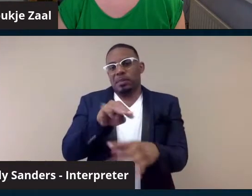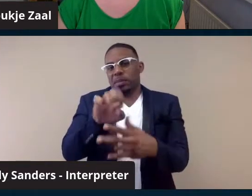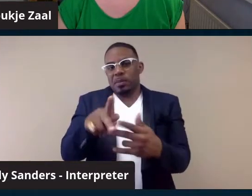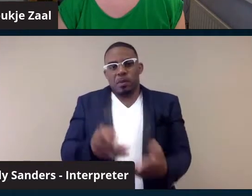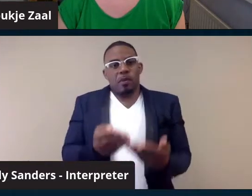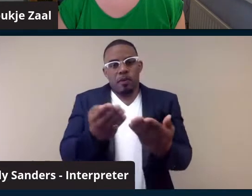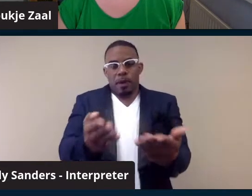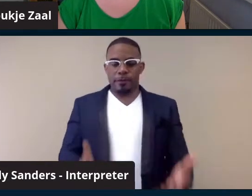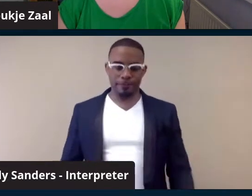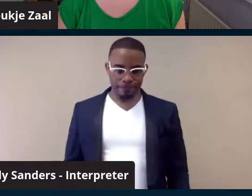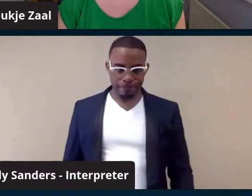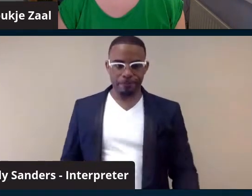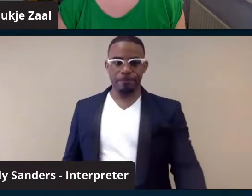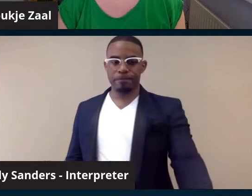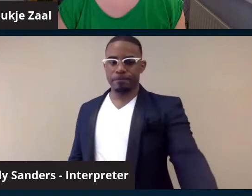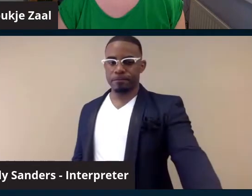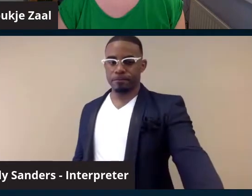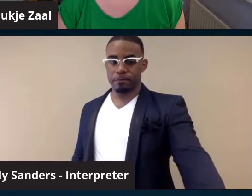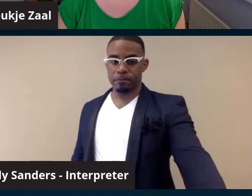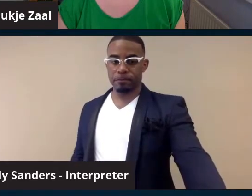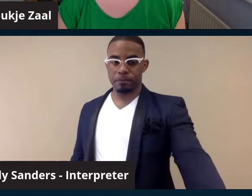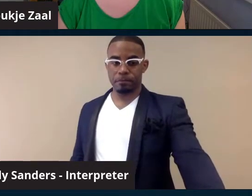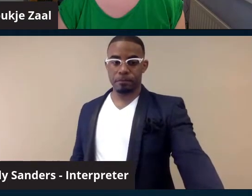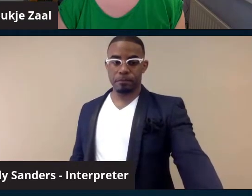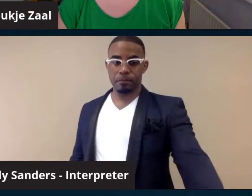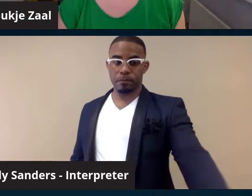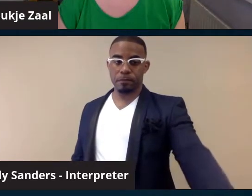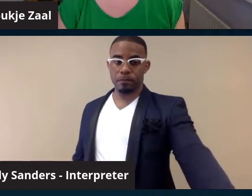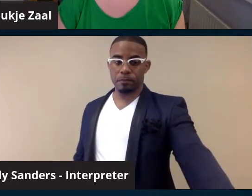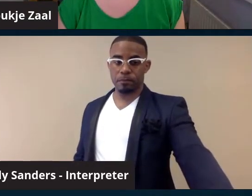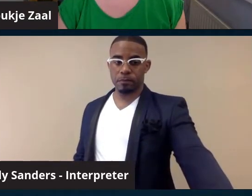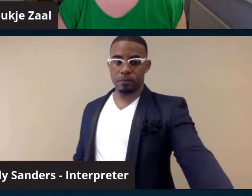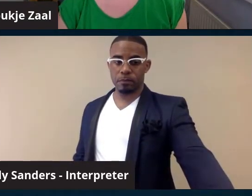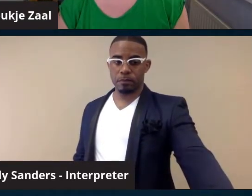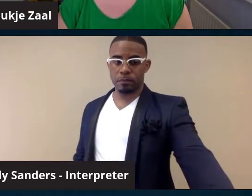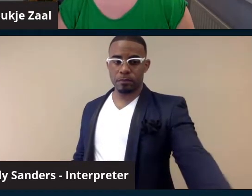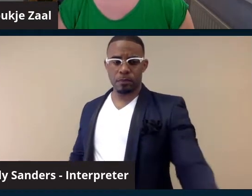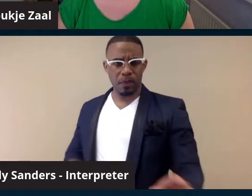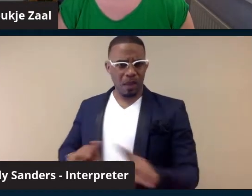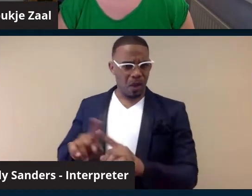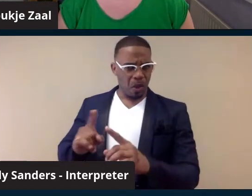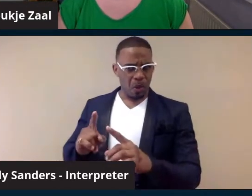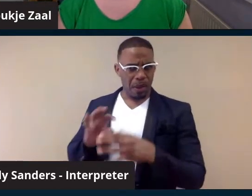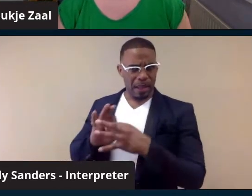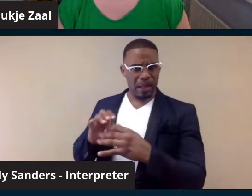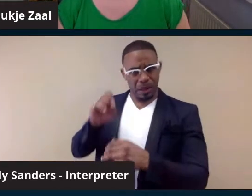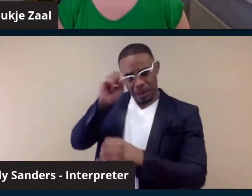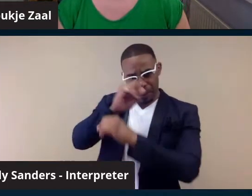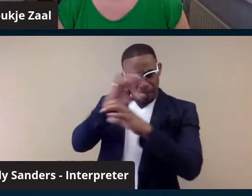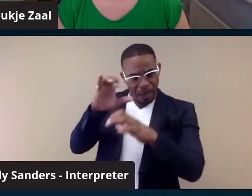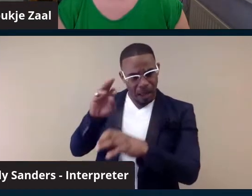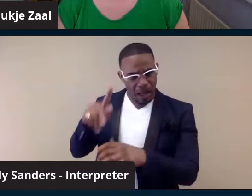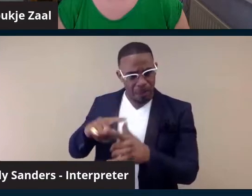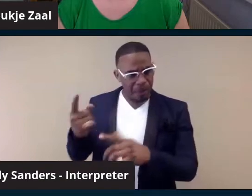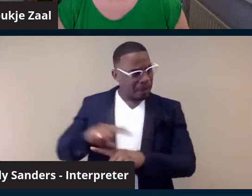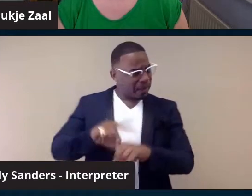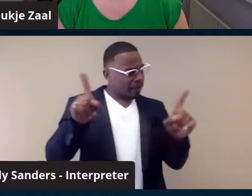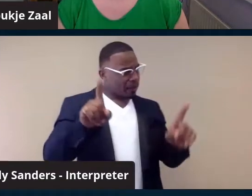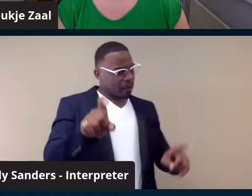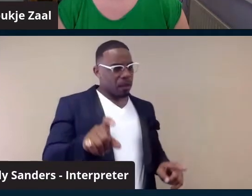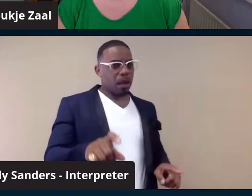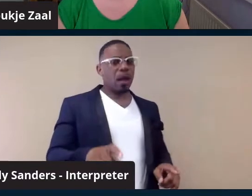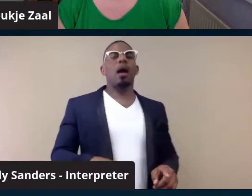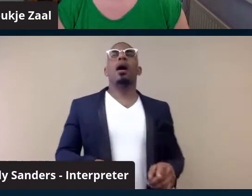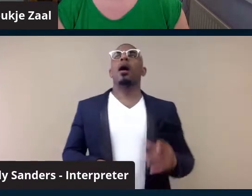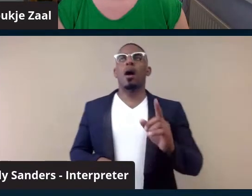is about. That is nice. That is nice. Is it also connected to like the Imagine Cup, or is that something completely different?